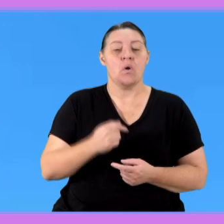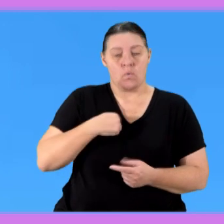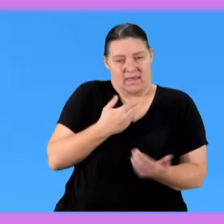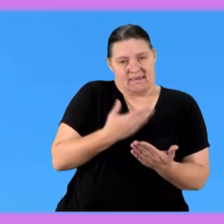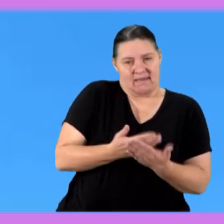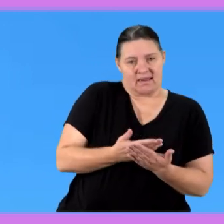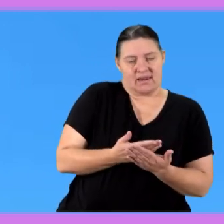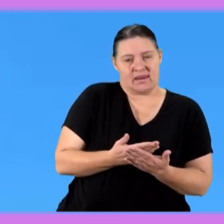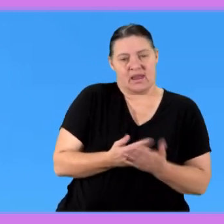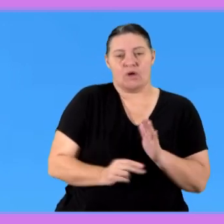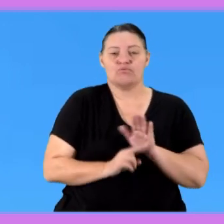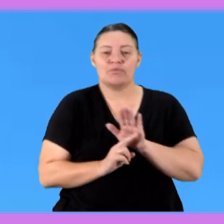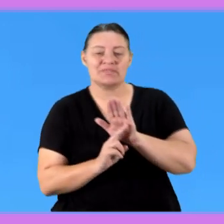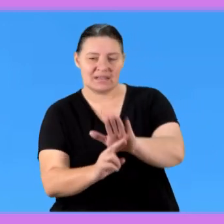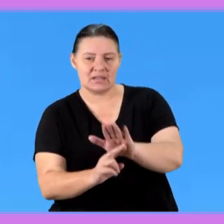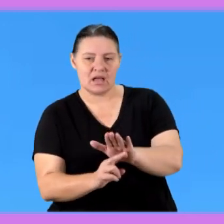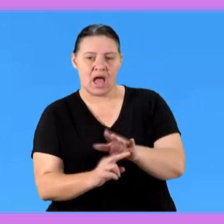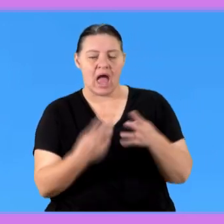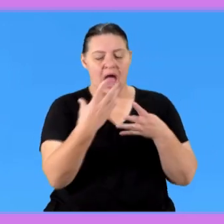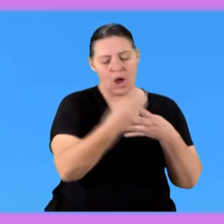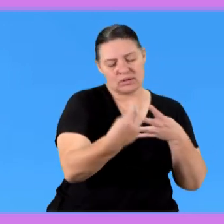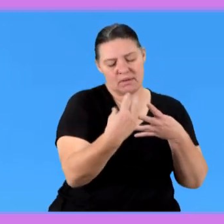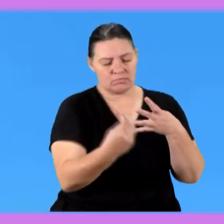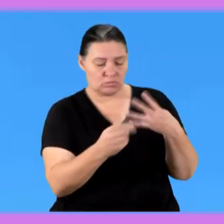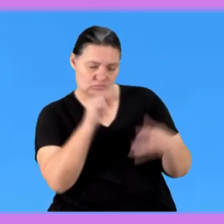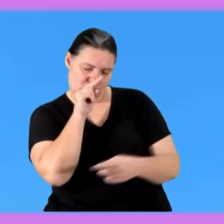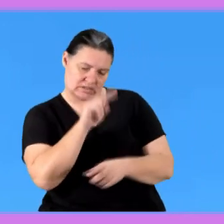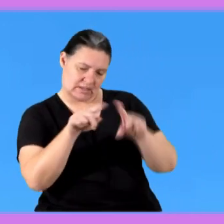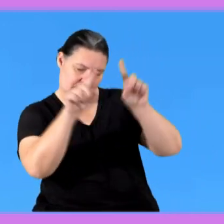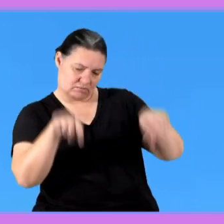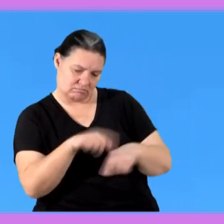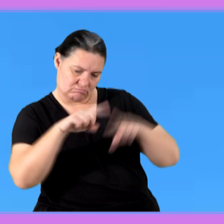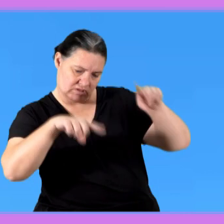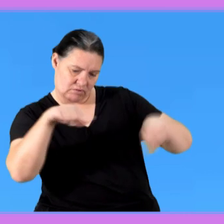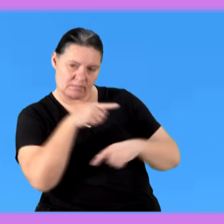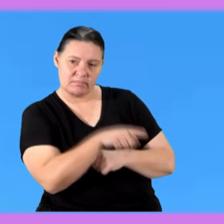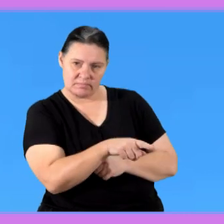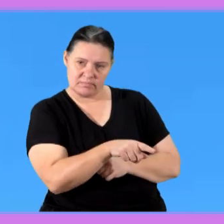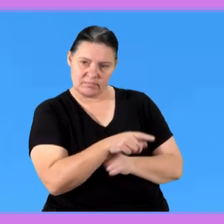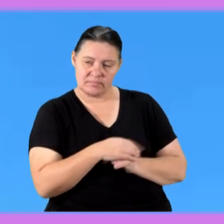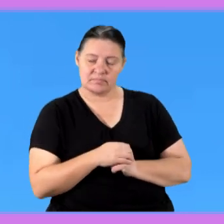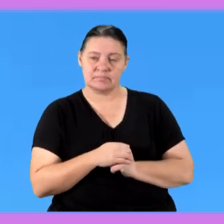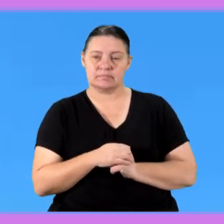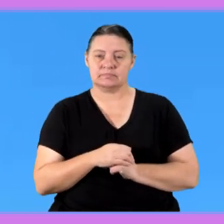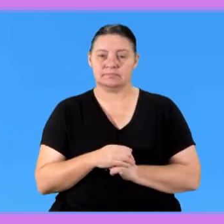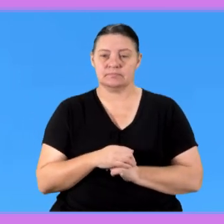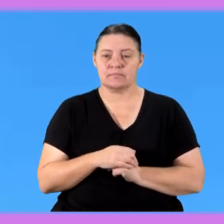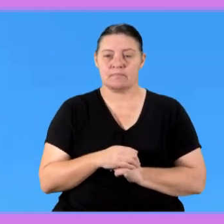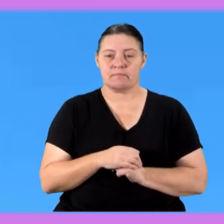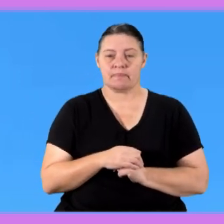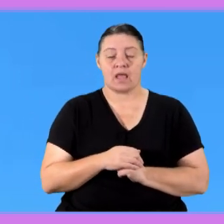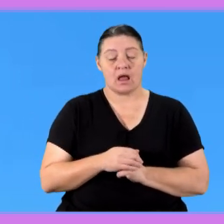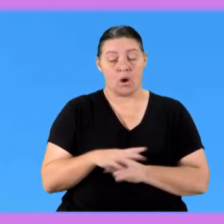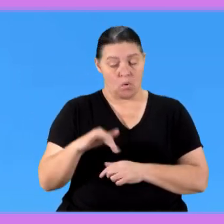way of us being able to represent possible outcomes visually. Okay, so it's a diagram